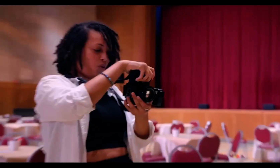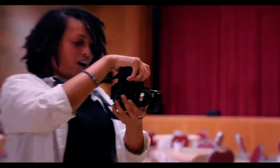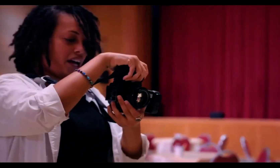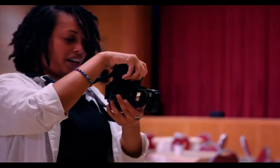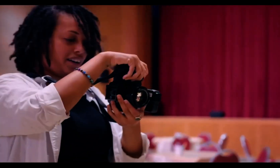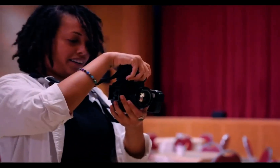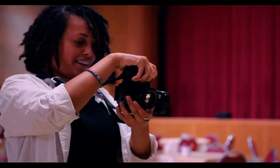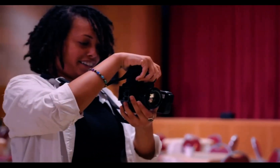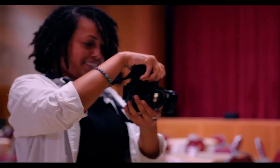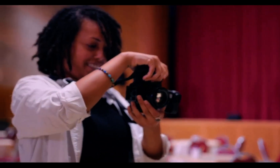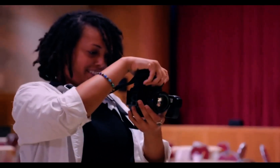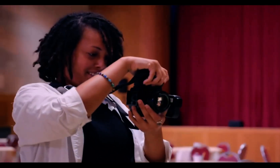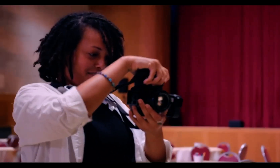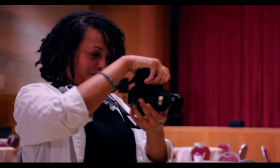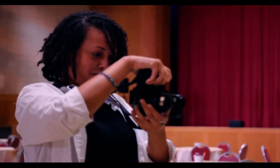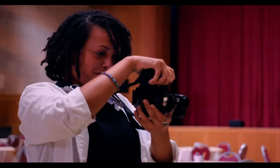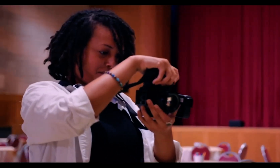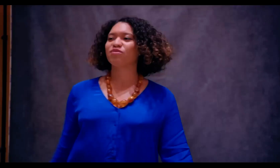change.